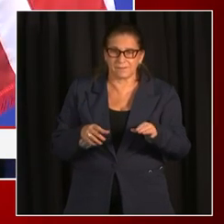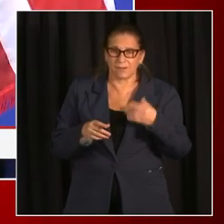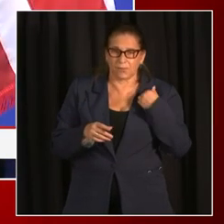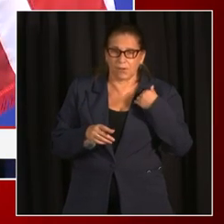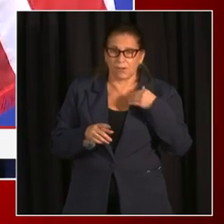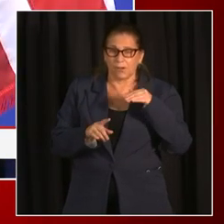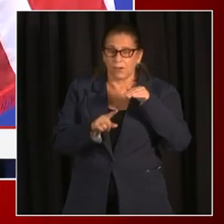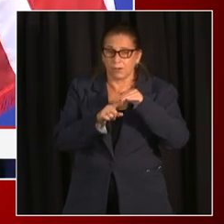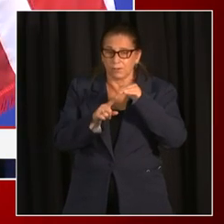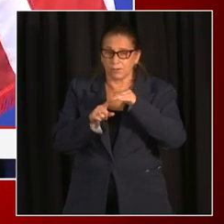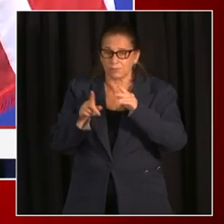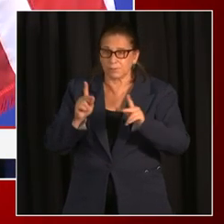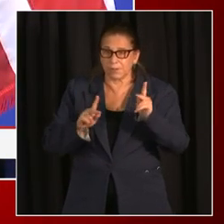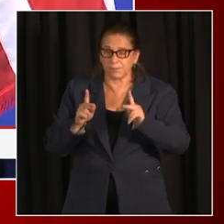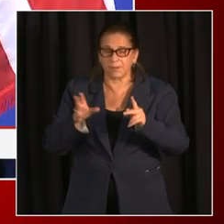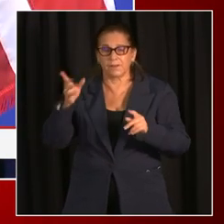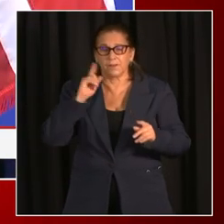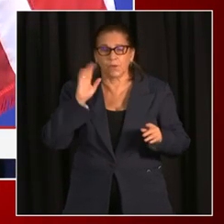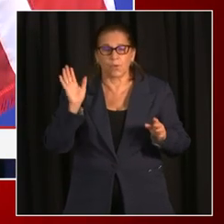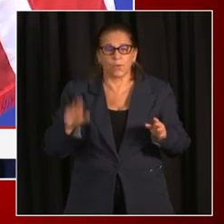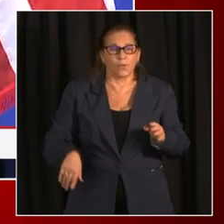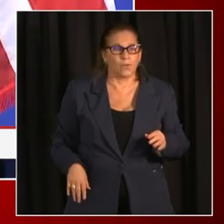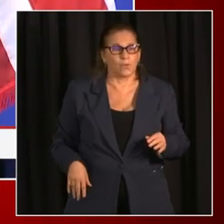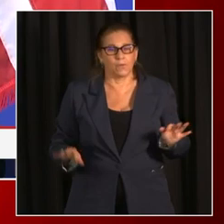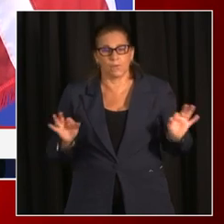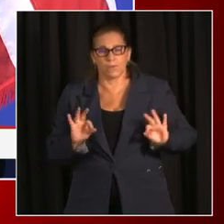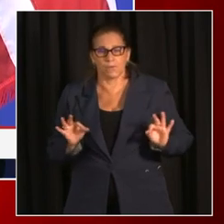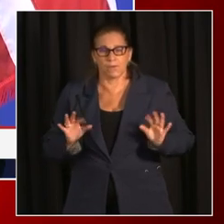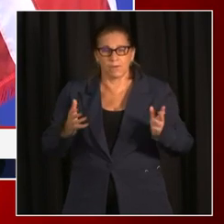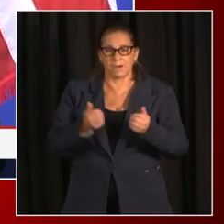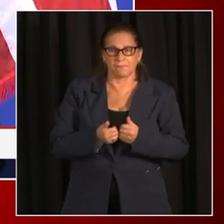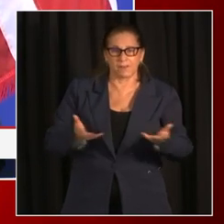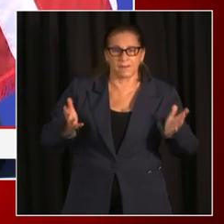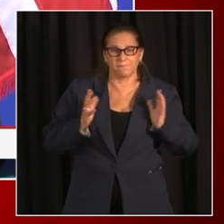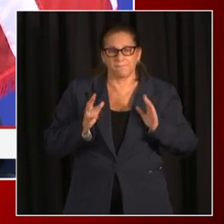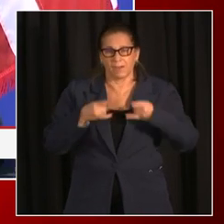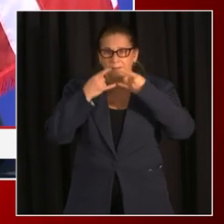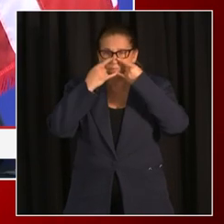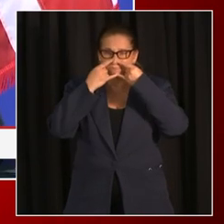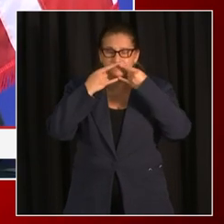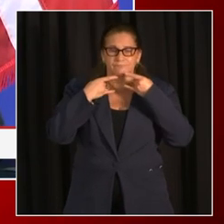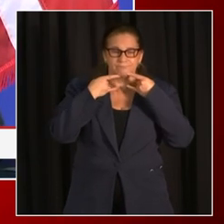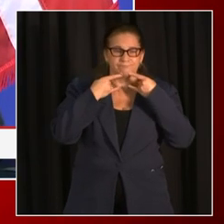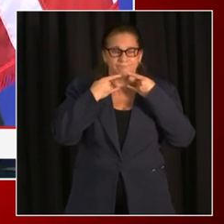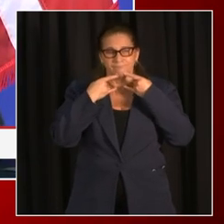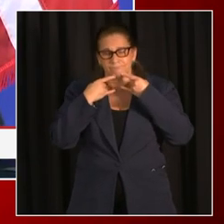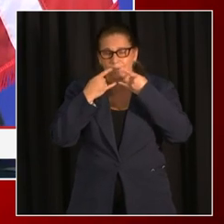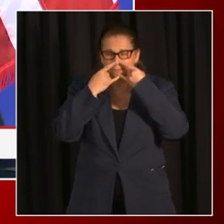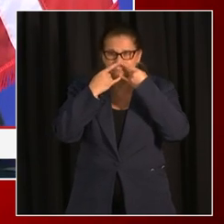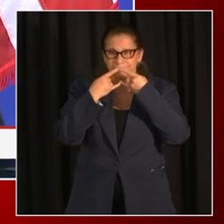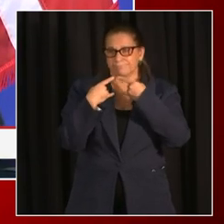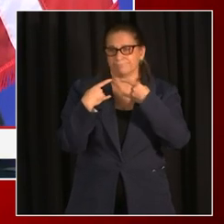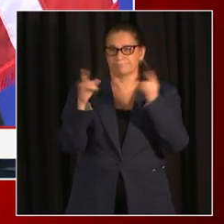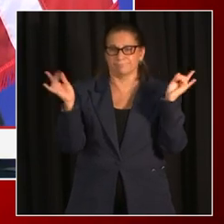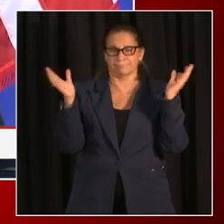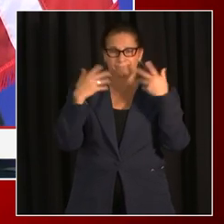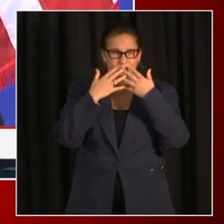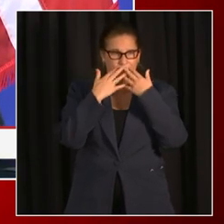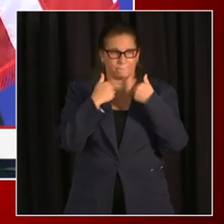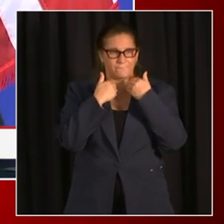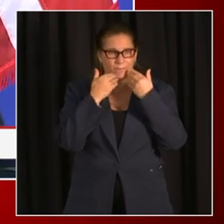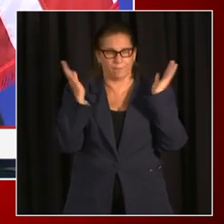people not to get complacent about their activities in all of those things,